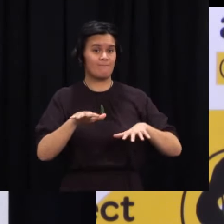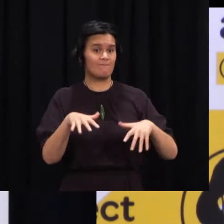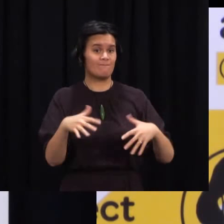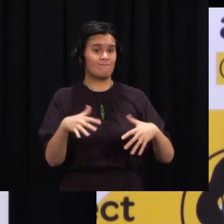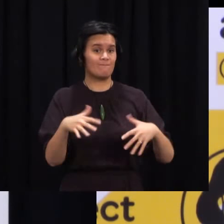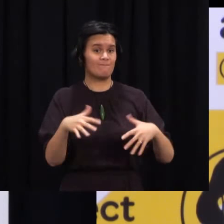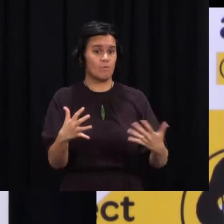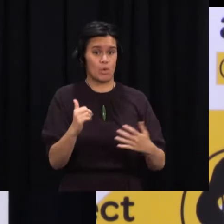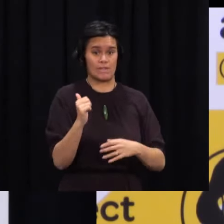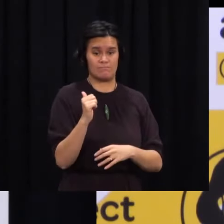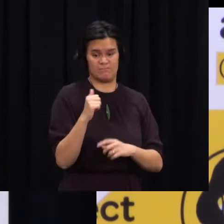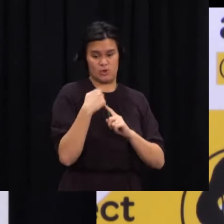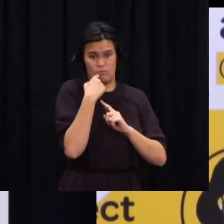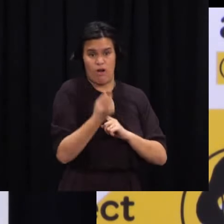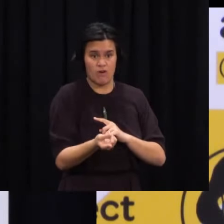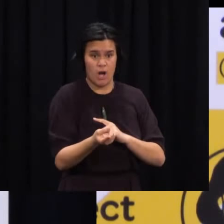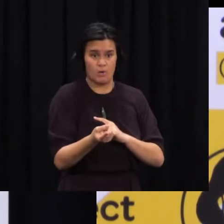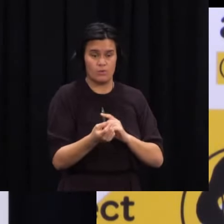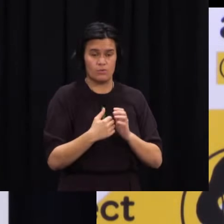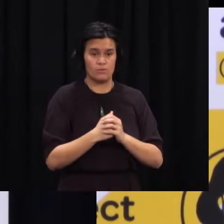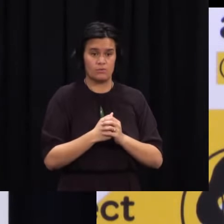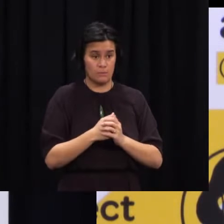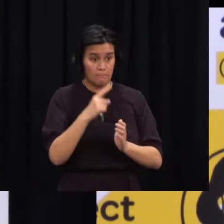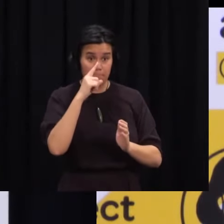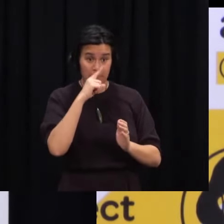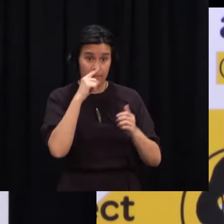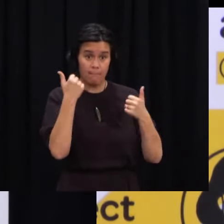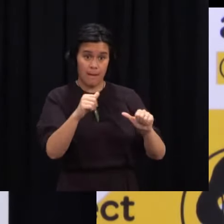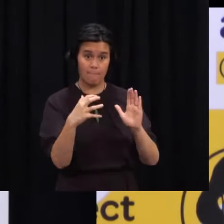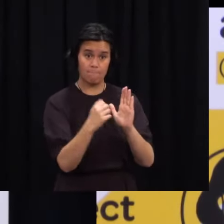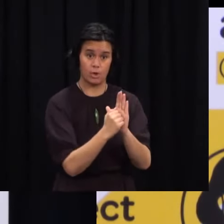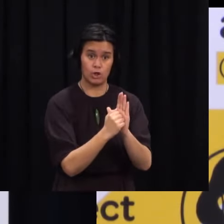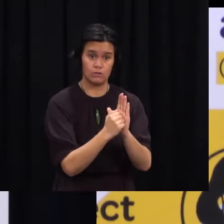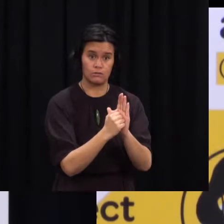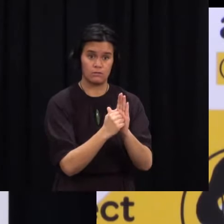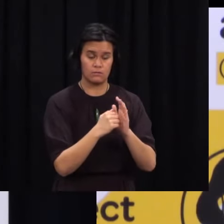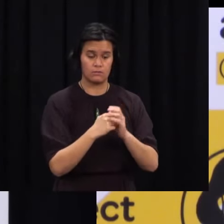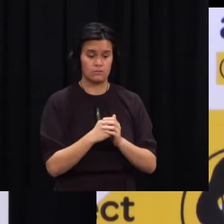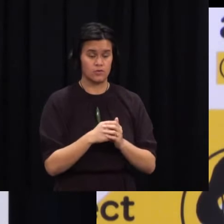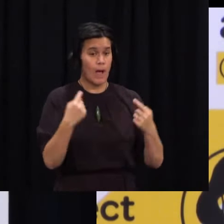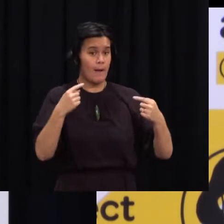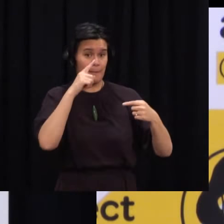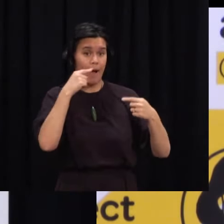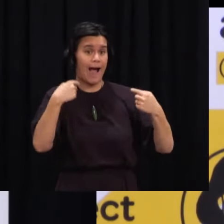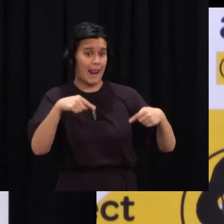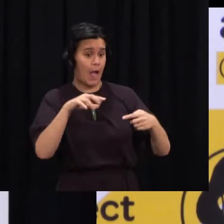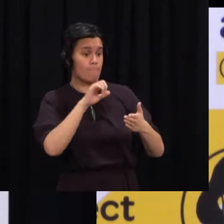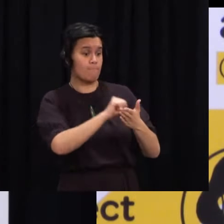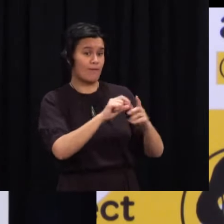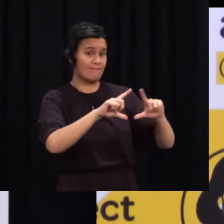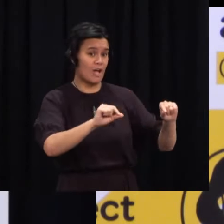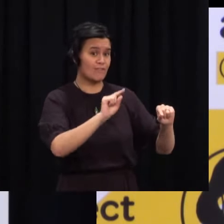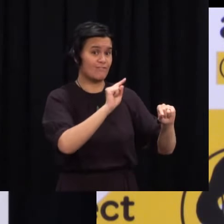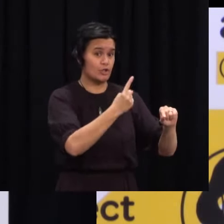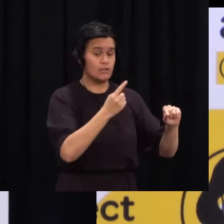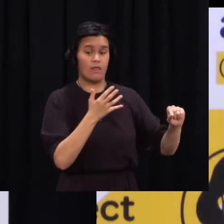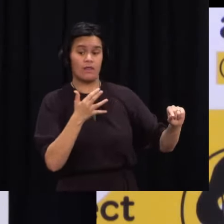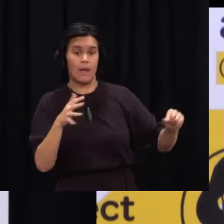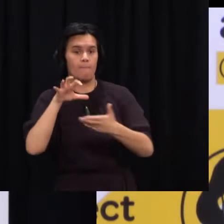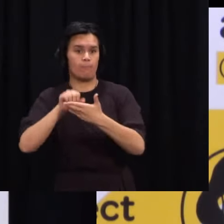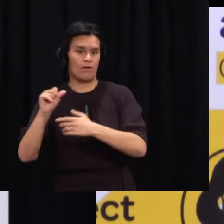and people do have a period of time then to be able to then go and subsequently go and book their tickets. But we always take into account on